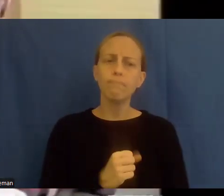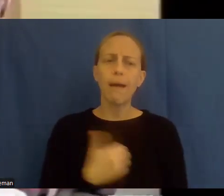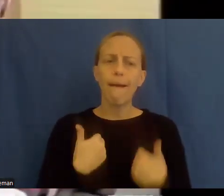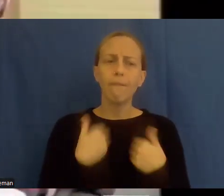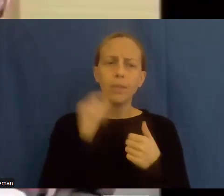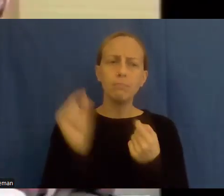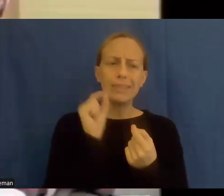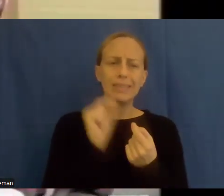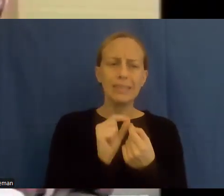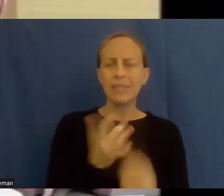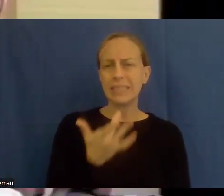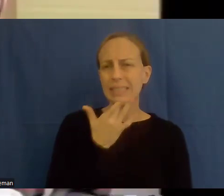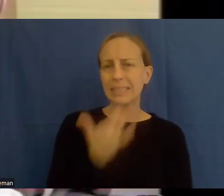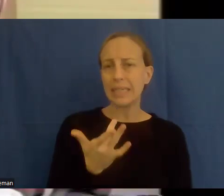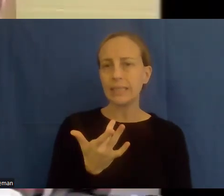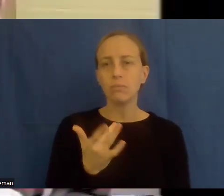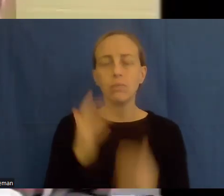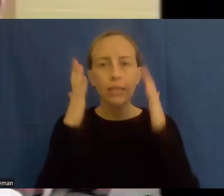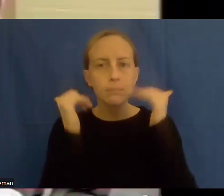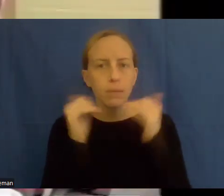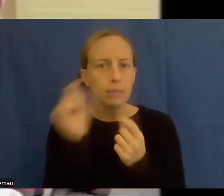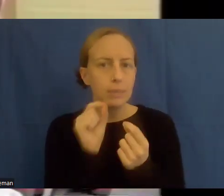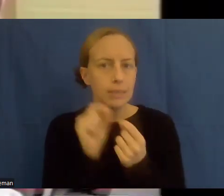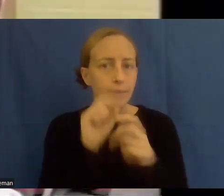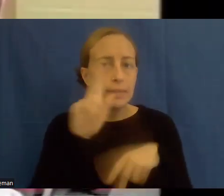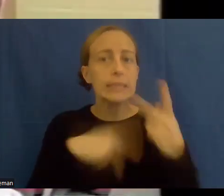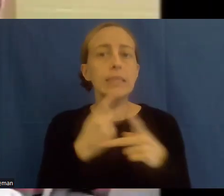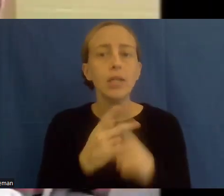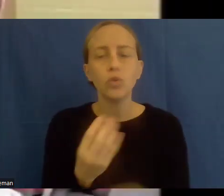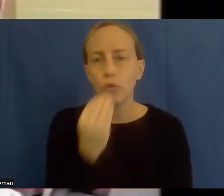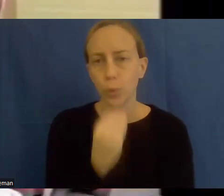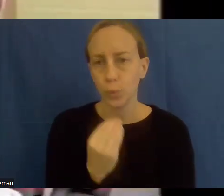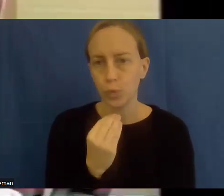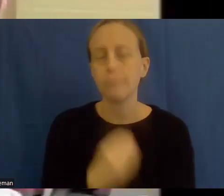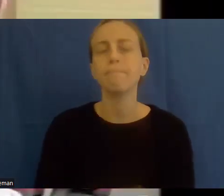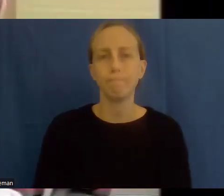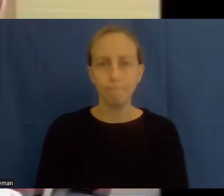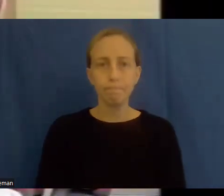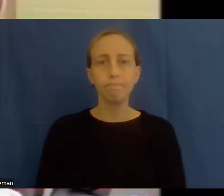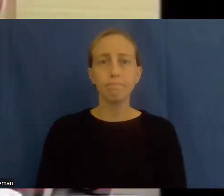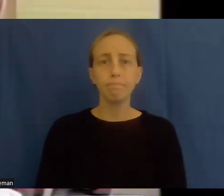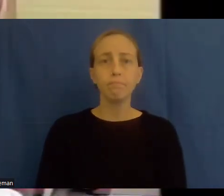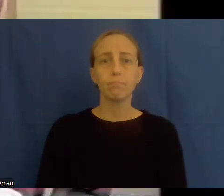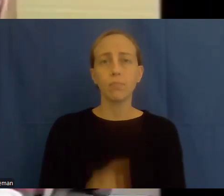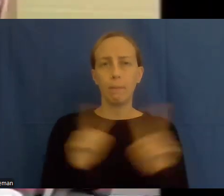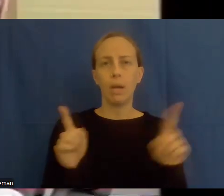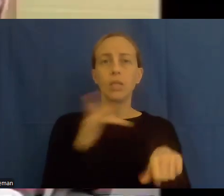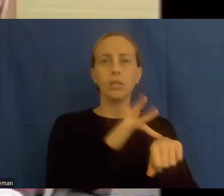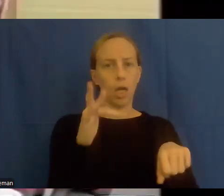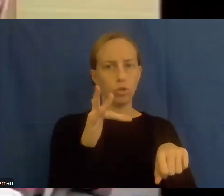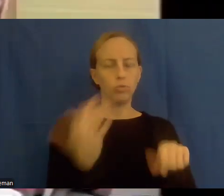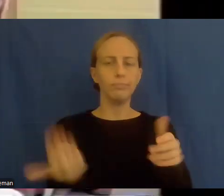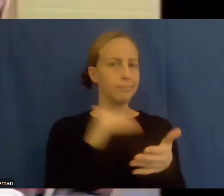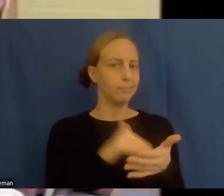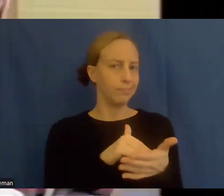that that these taste receptors are sensitive to. As far as touch, once again, this